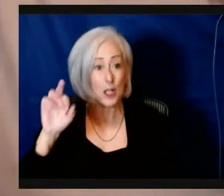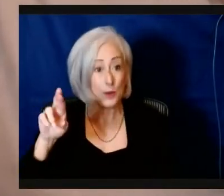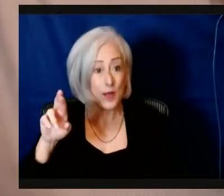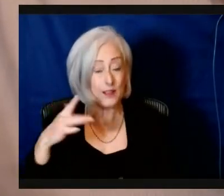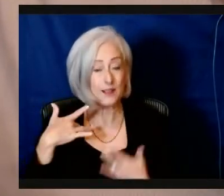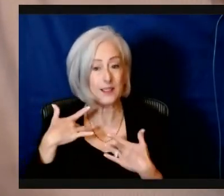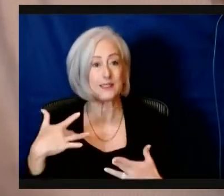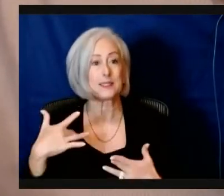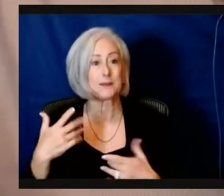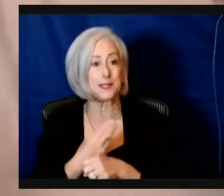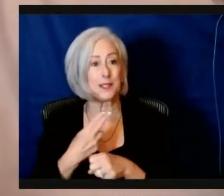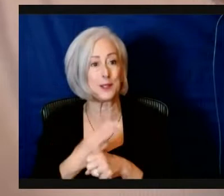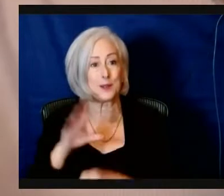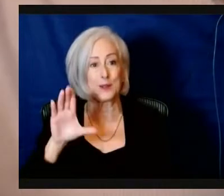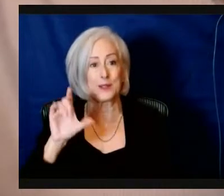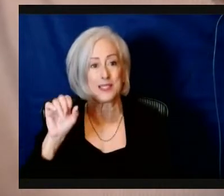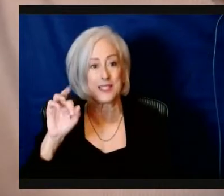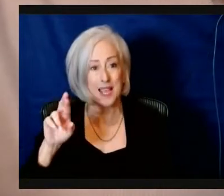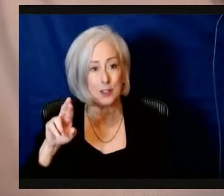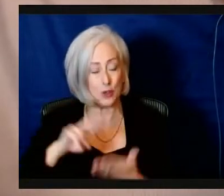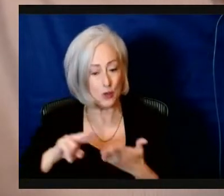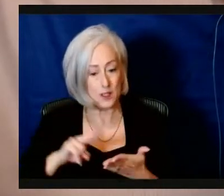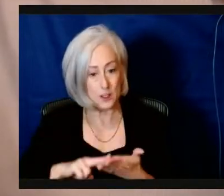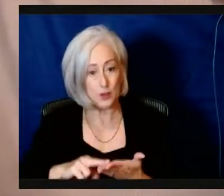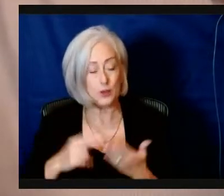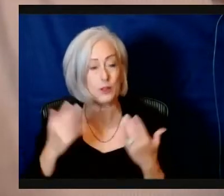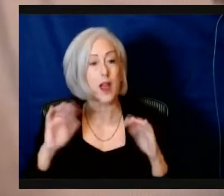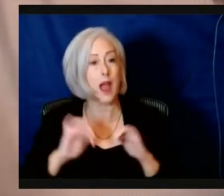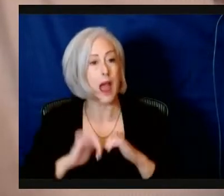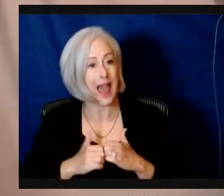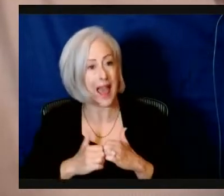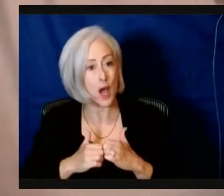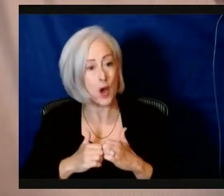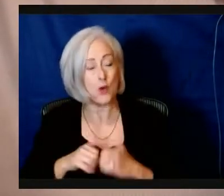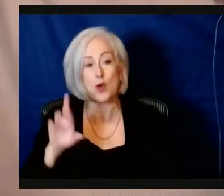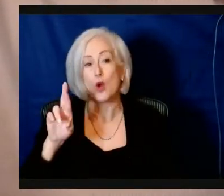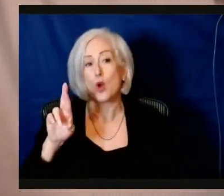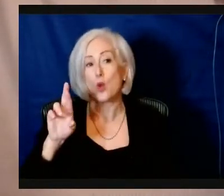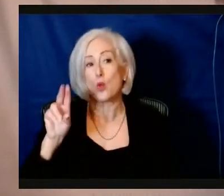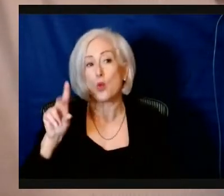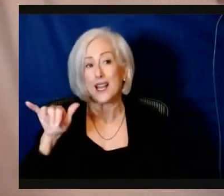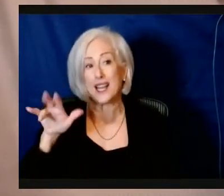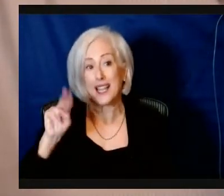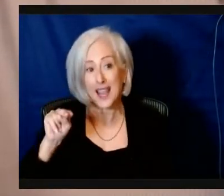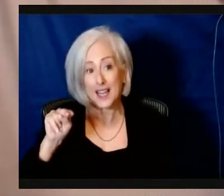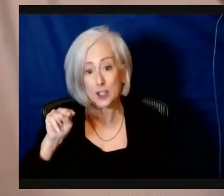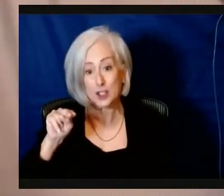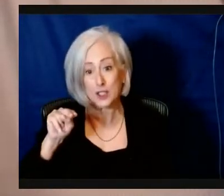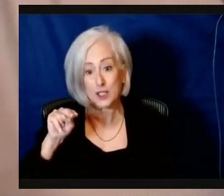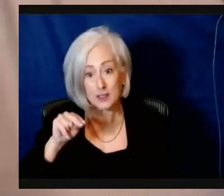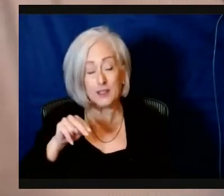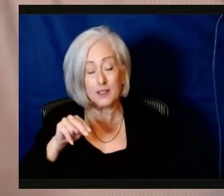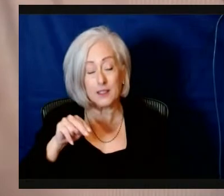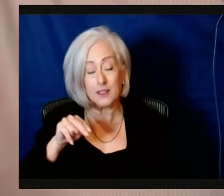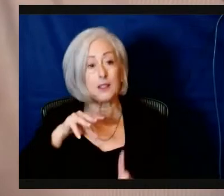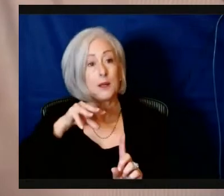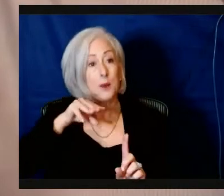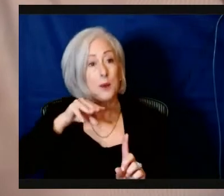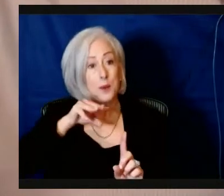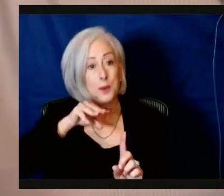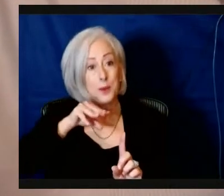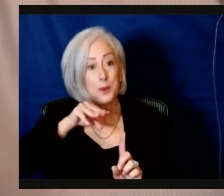cancer research so that you can direct radiation towards a particular tissue, the tumor, and avoid